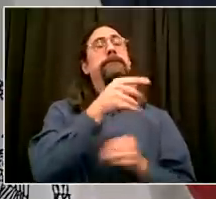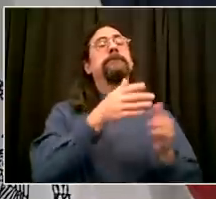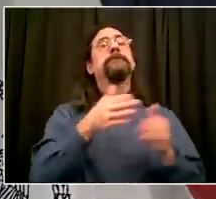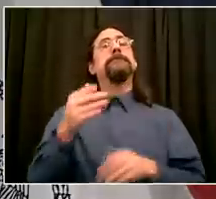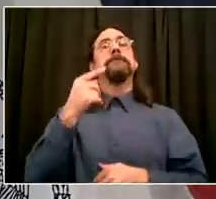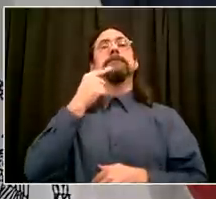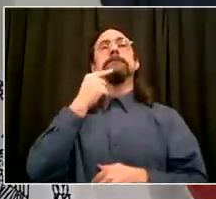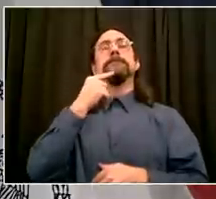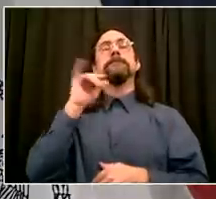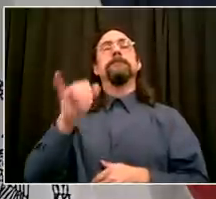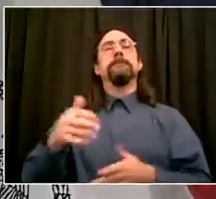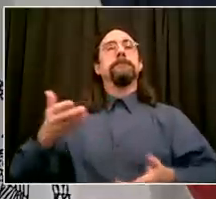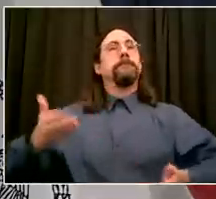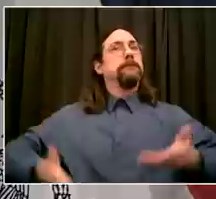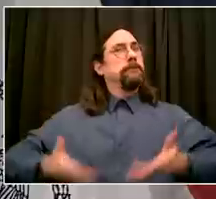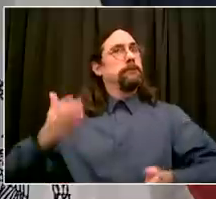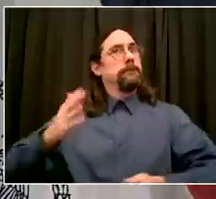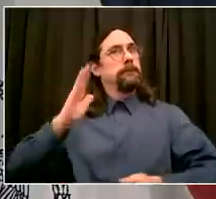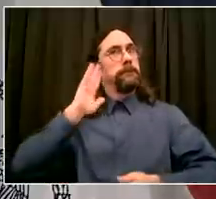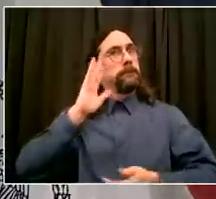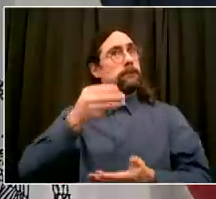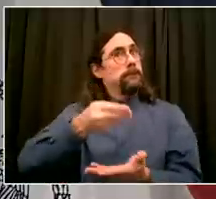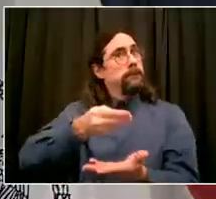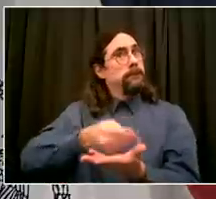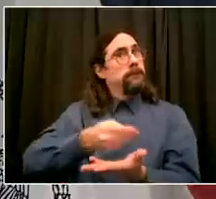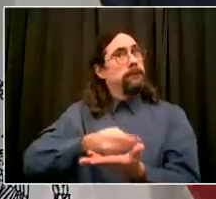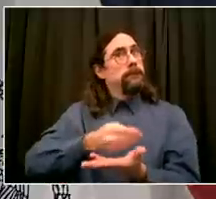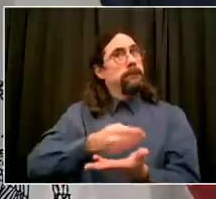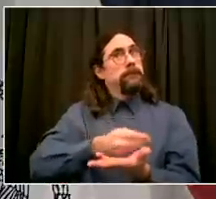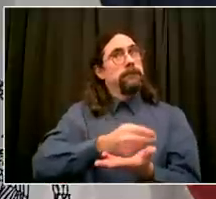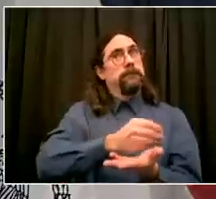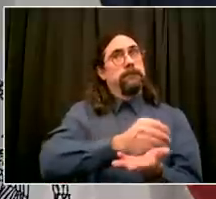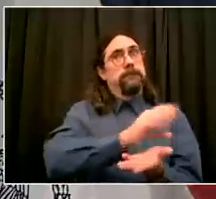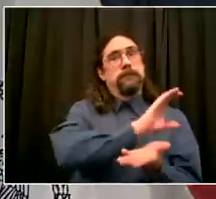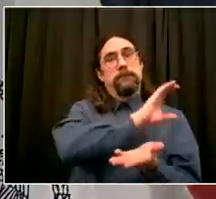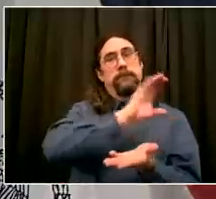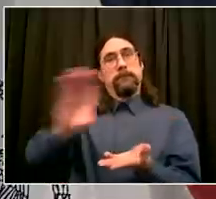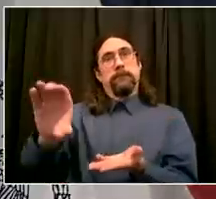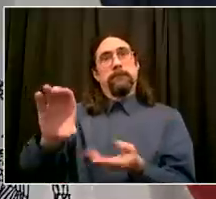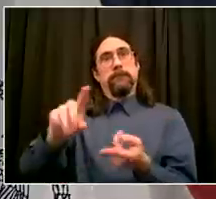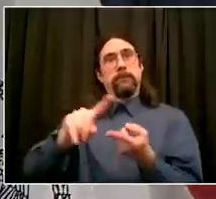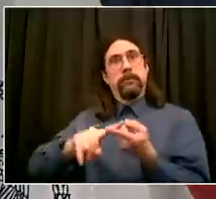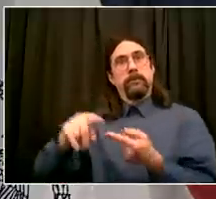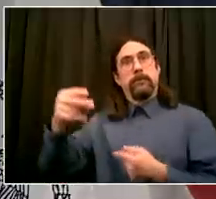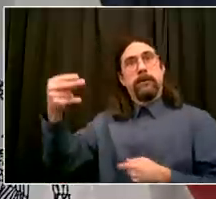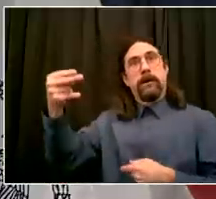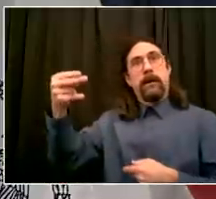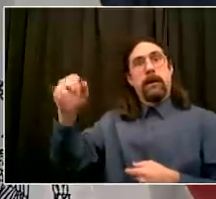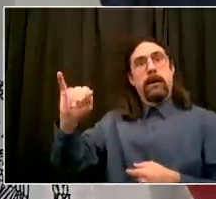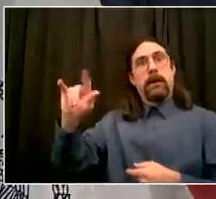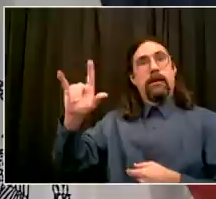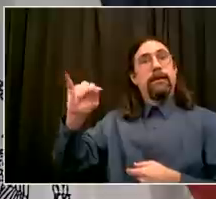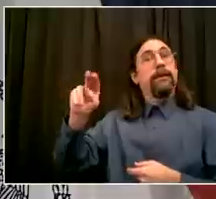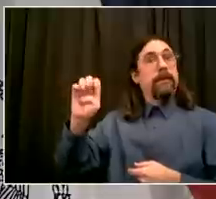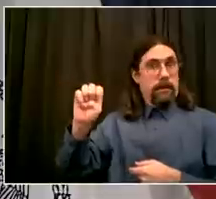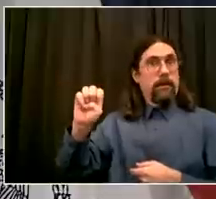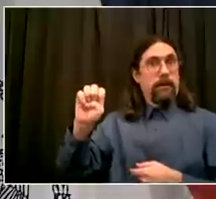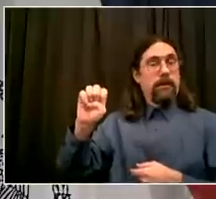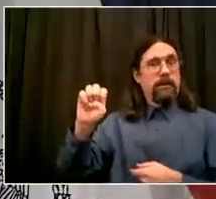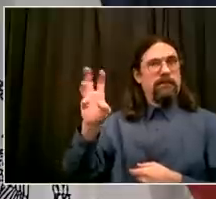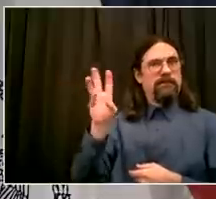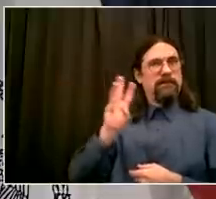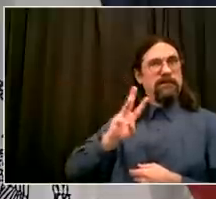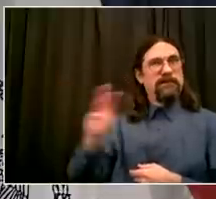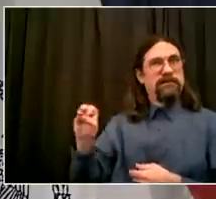in hand? Would this provide some possible arguments on the other side? I think it's a good proposal. I don't think it creates that kind